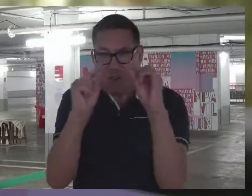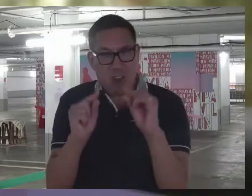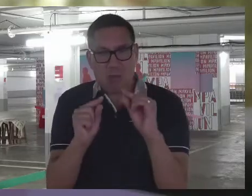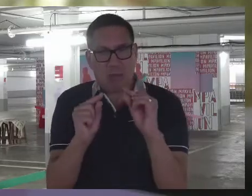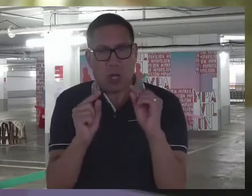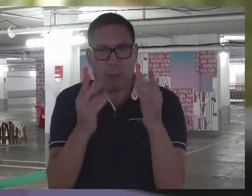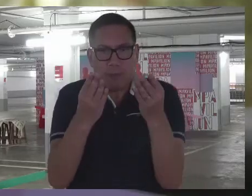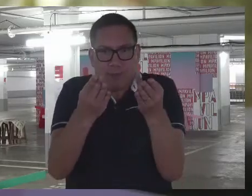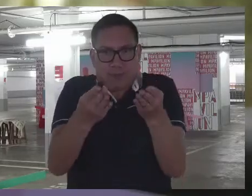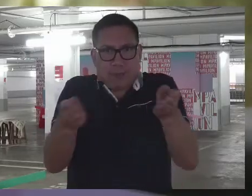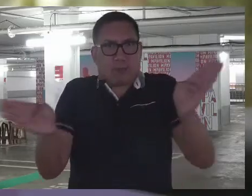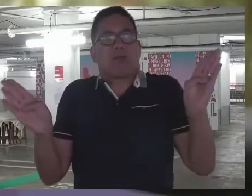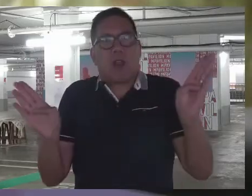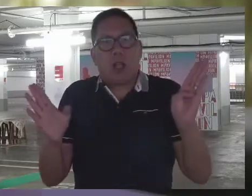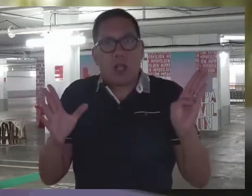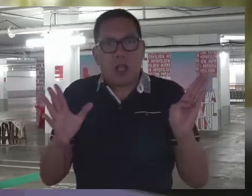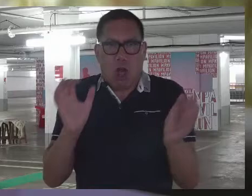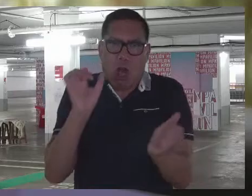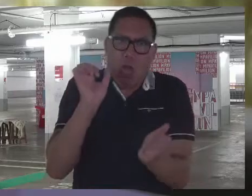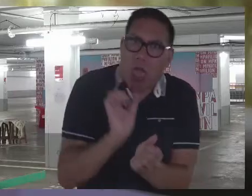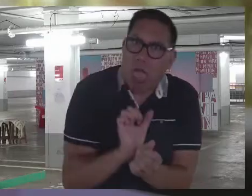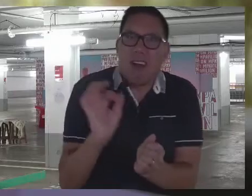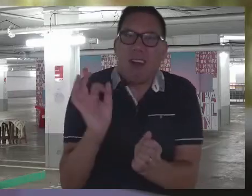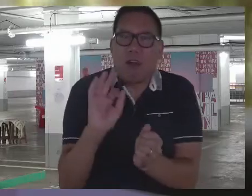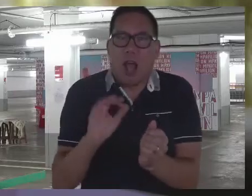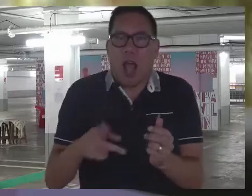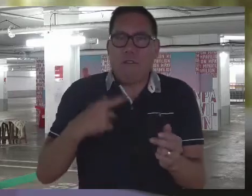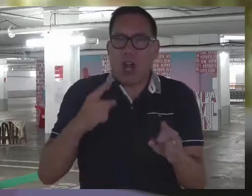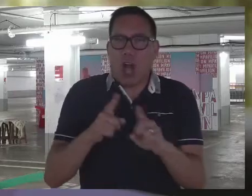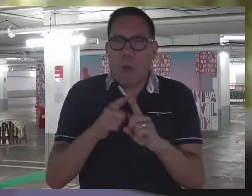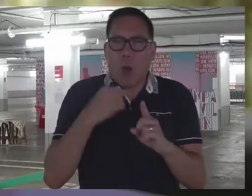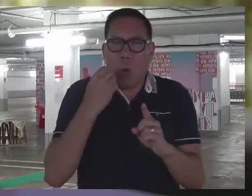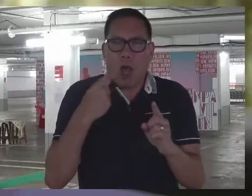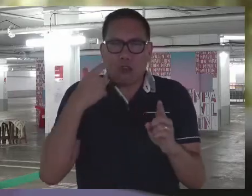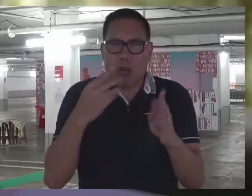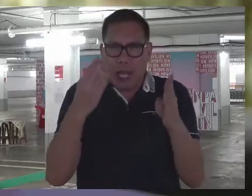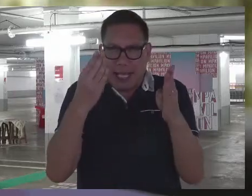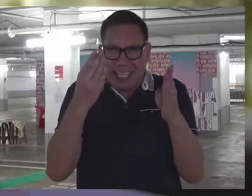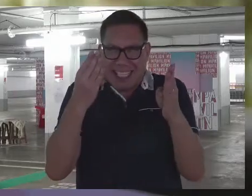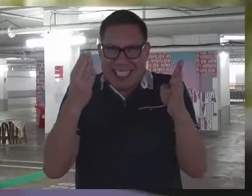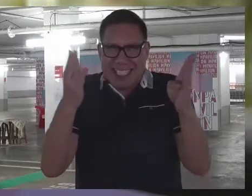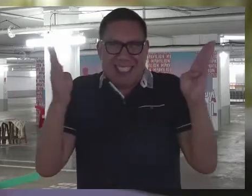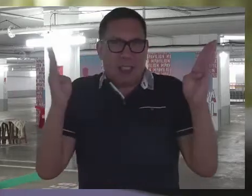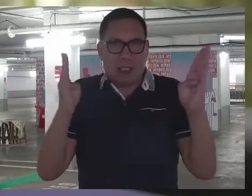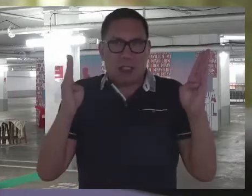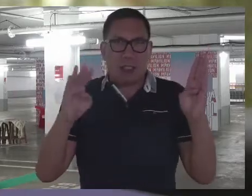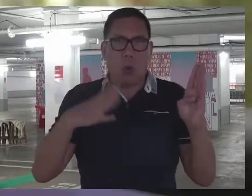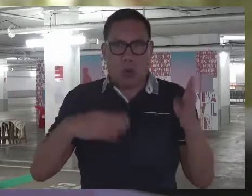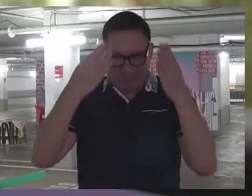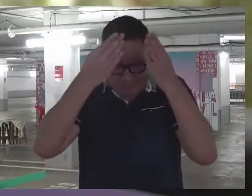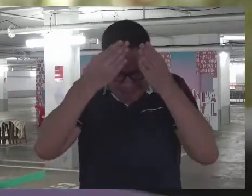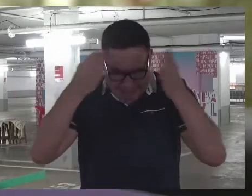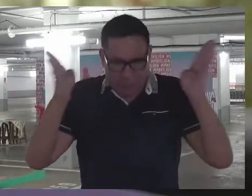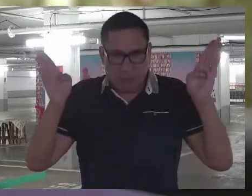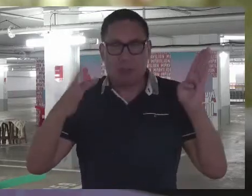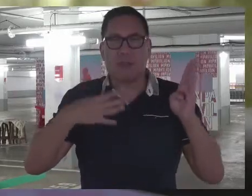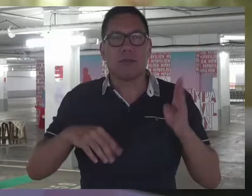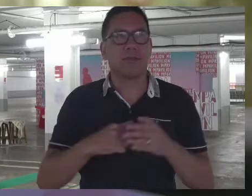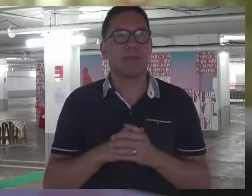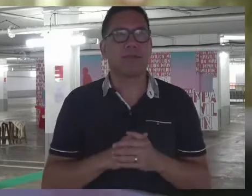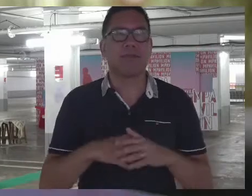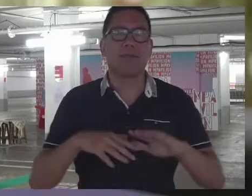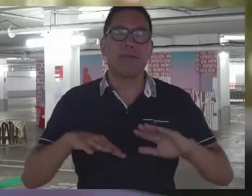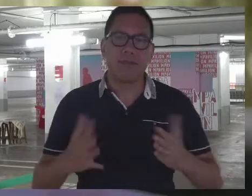and boundaries of process. I feel like I always am sitting on the edge and pushing outwards. And then, of course, I